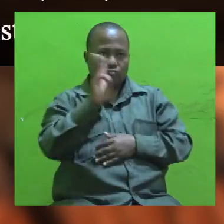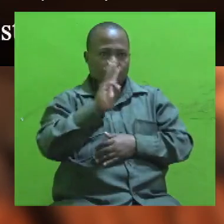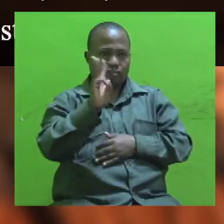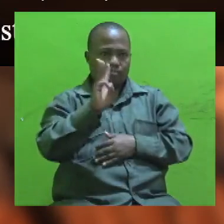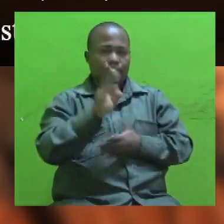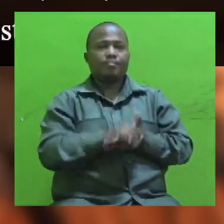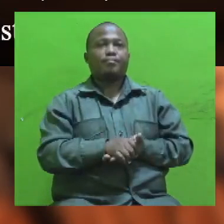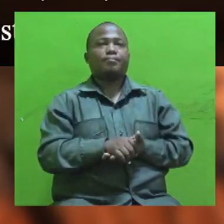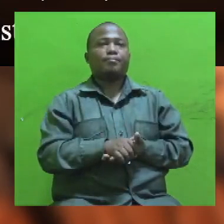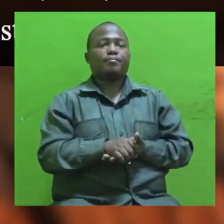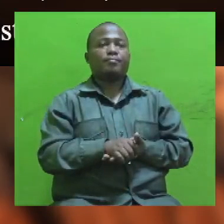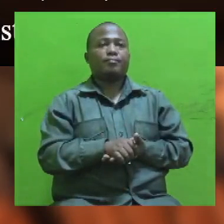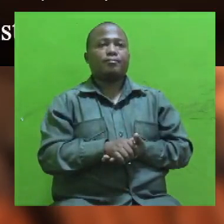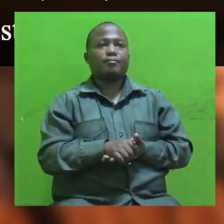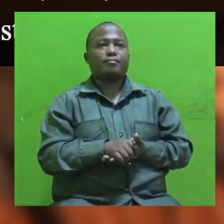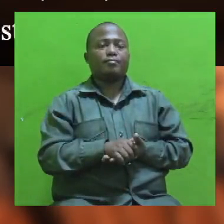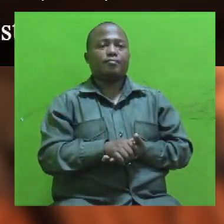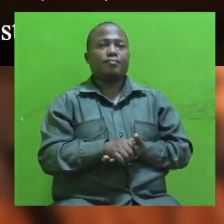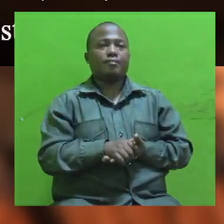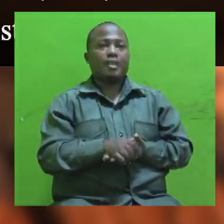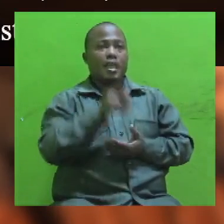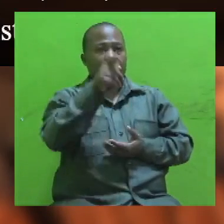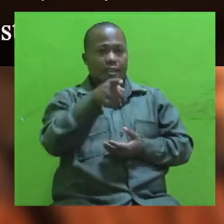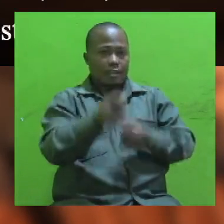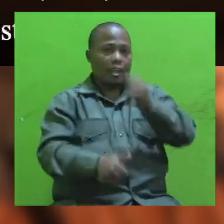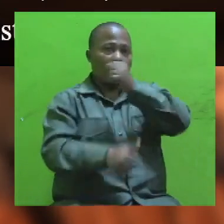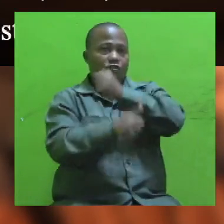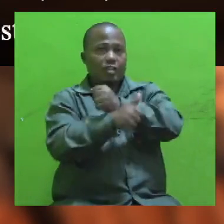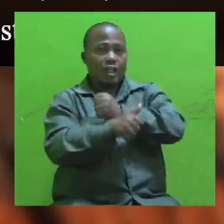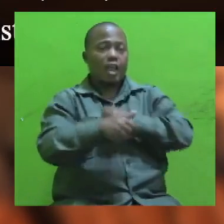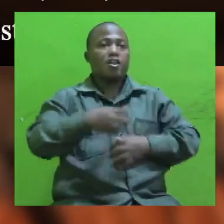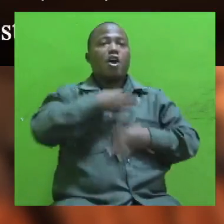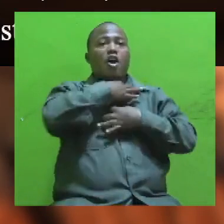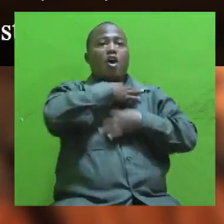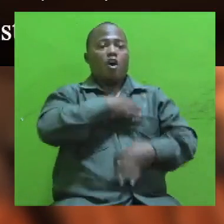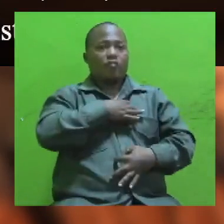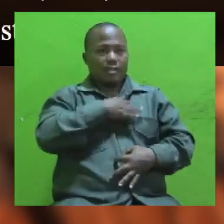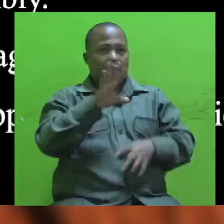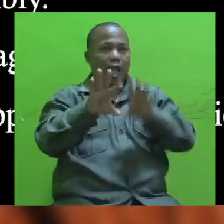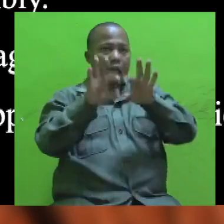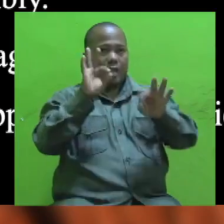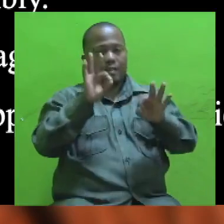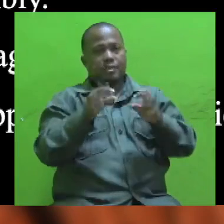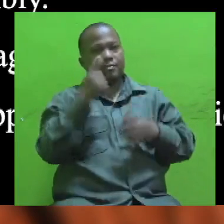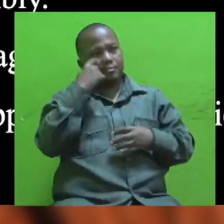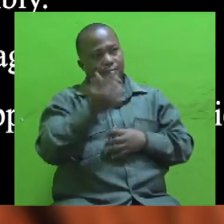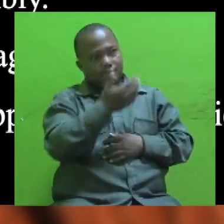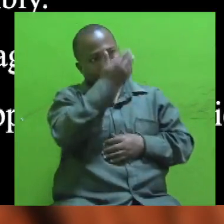who is appointed by the district councils. There is a village officer who is appointed by district council.